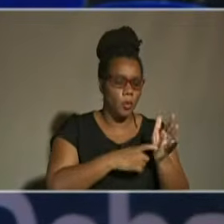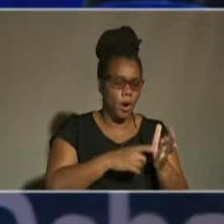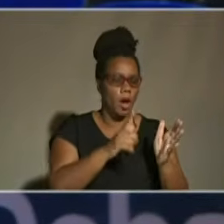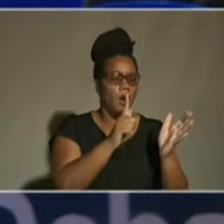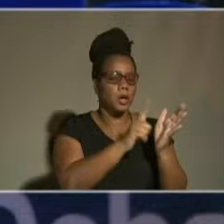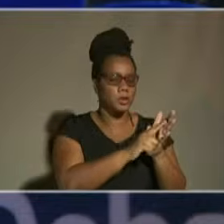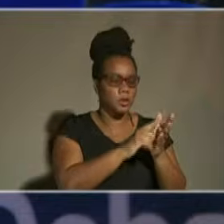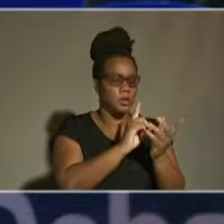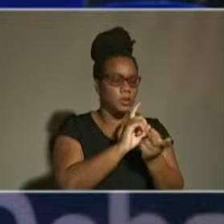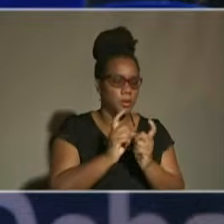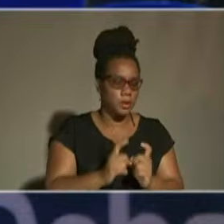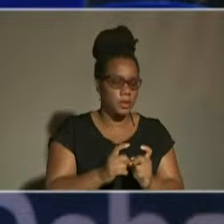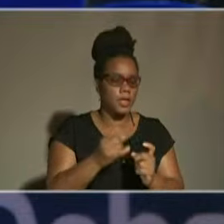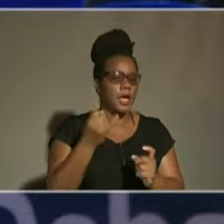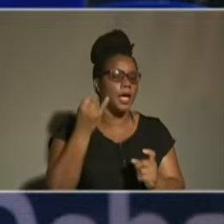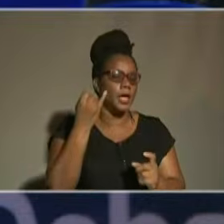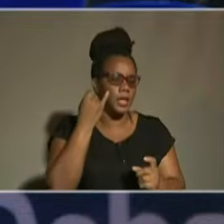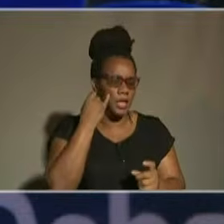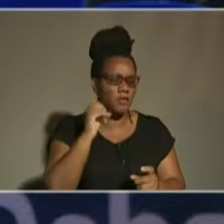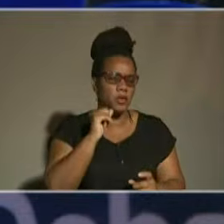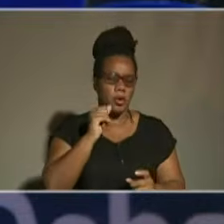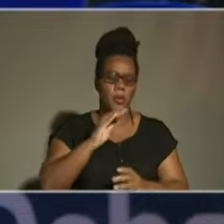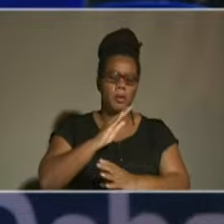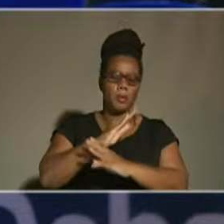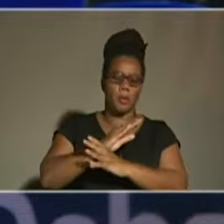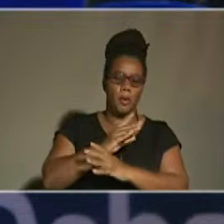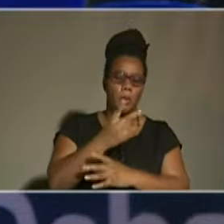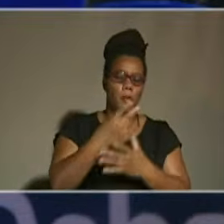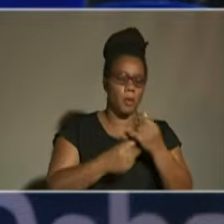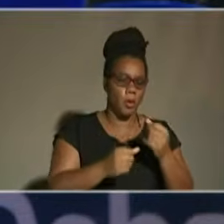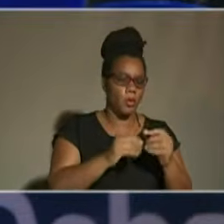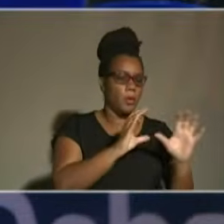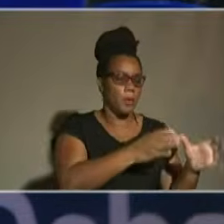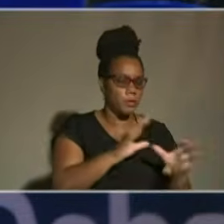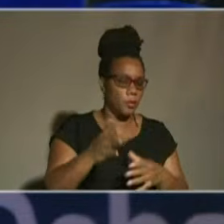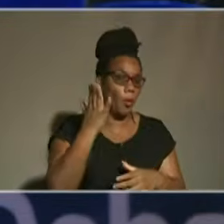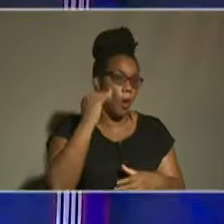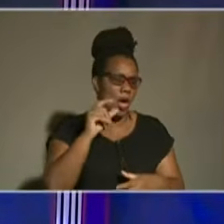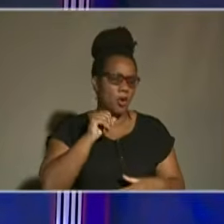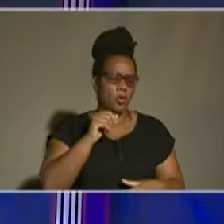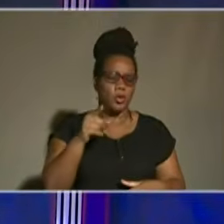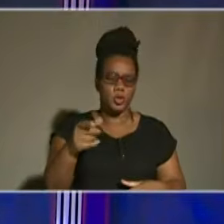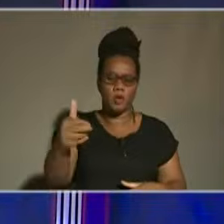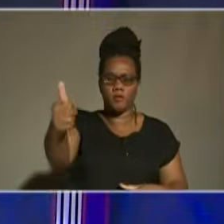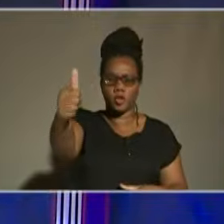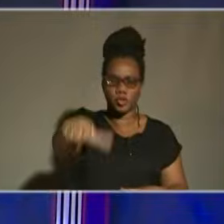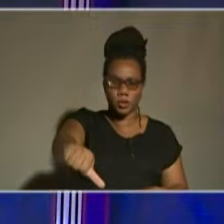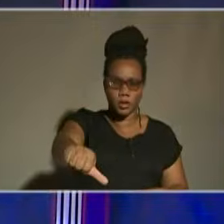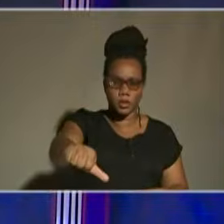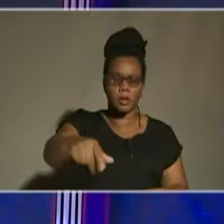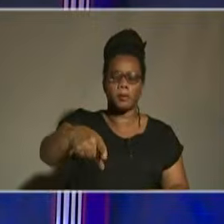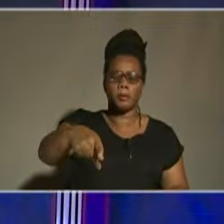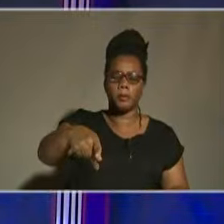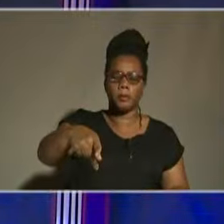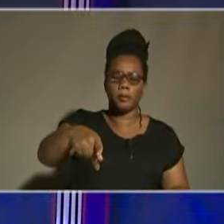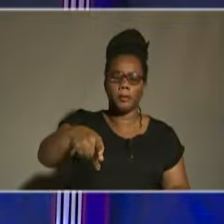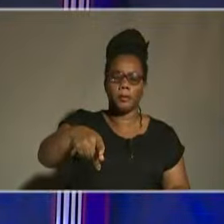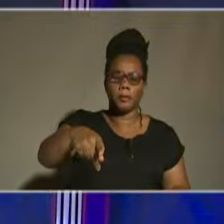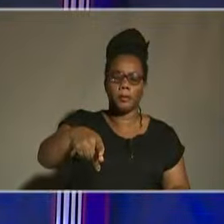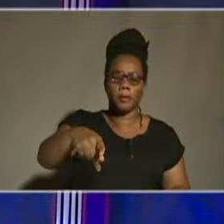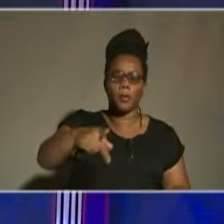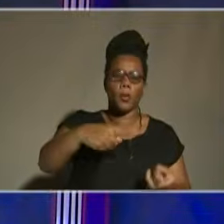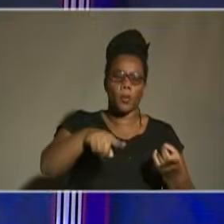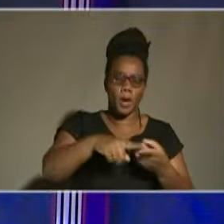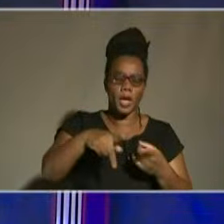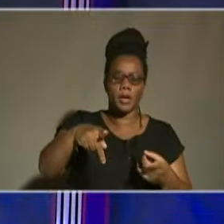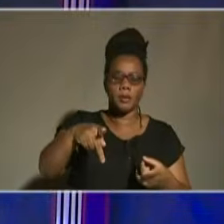of bipartisanship, why would you have rejected such strongly worded opposition coming from the opposition leader?